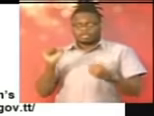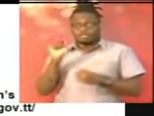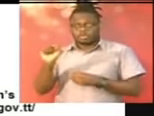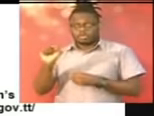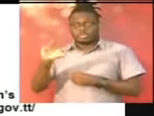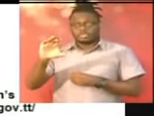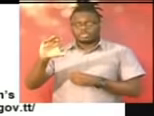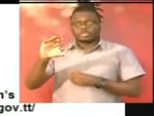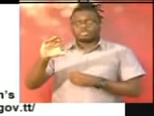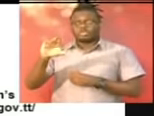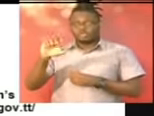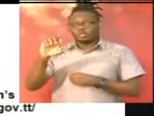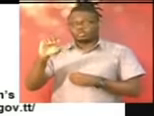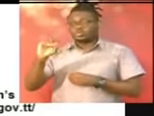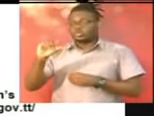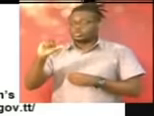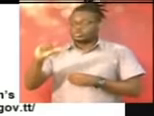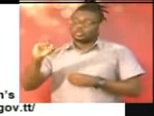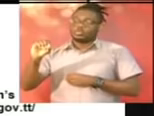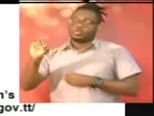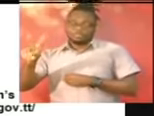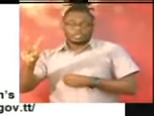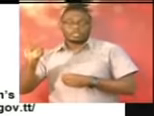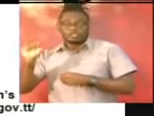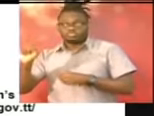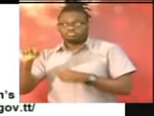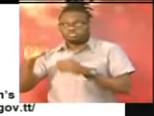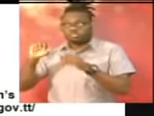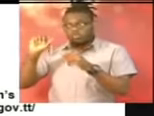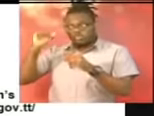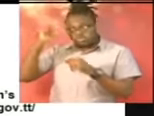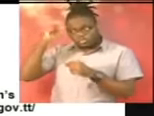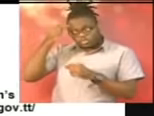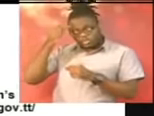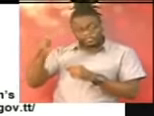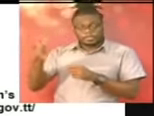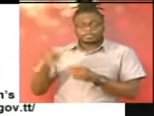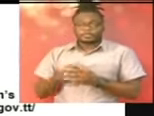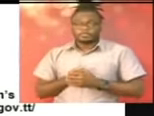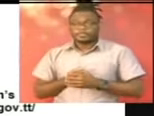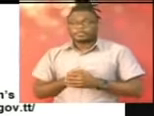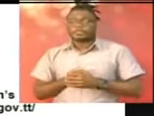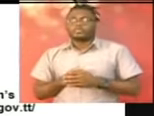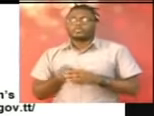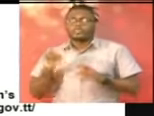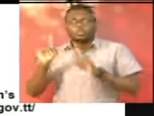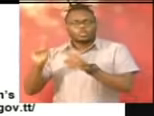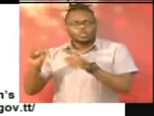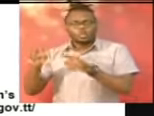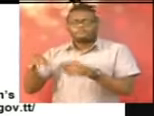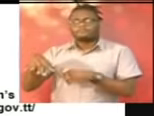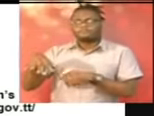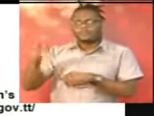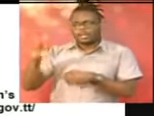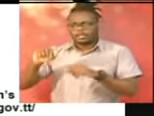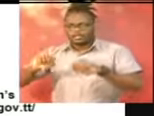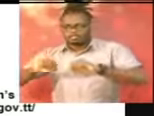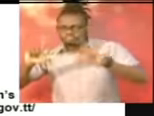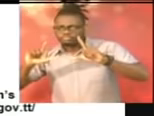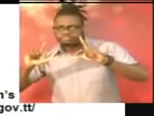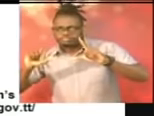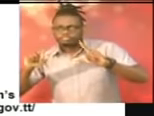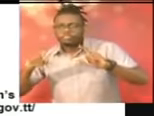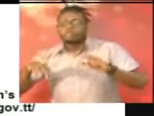health.gov.tt/COVID-19, and to access the GIS dashboard, we click on the drop-down, the COVID-19 drop-down that is, and select Trinidad and